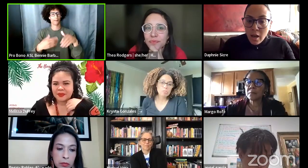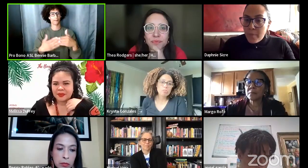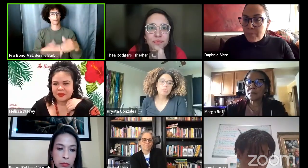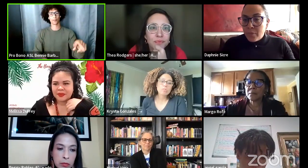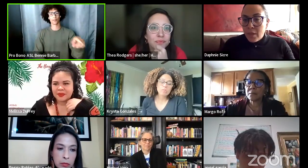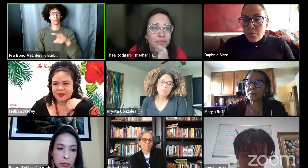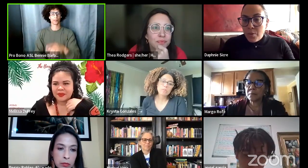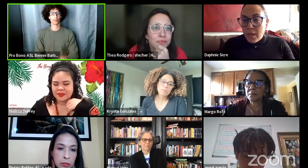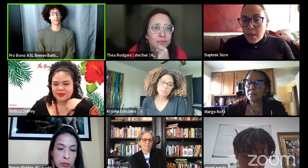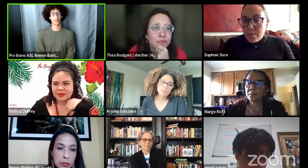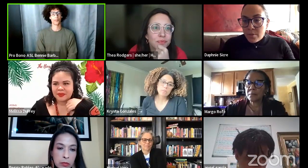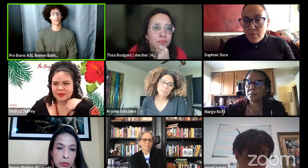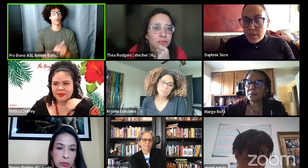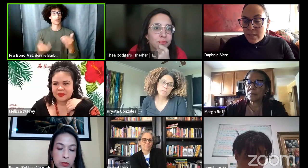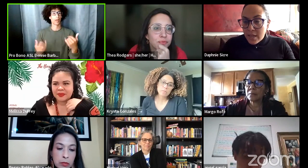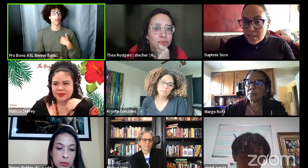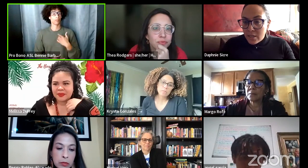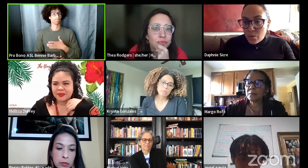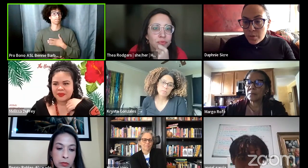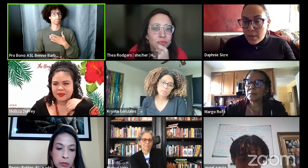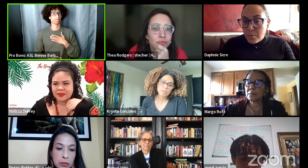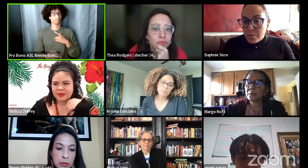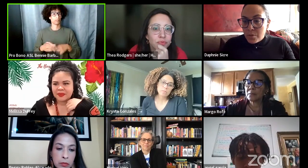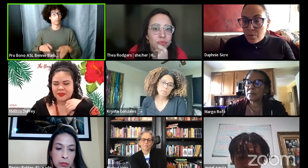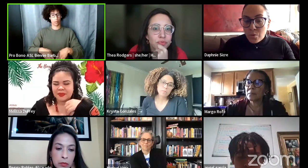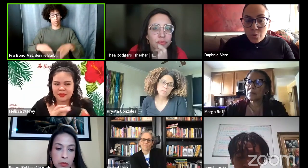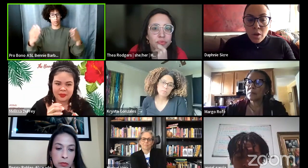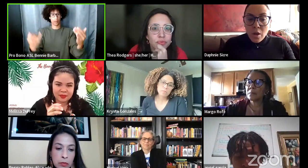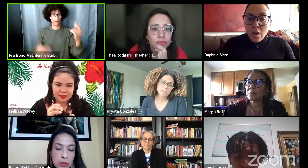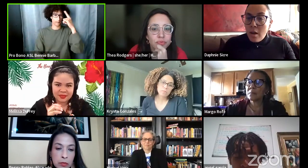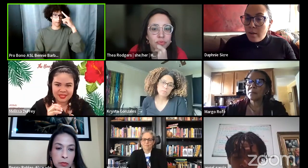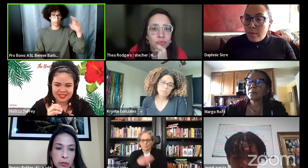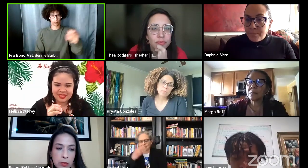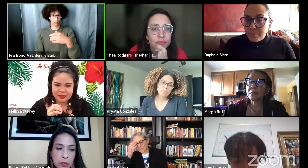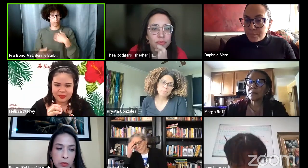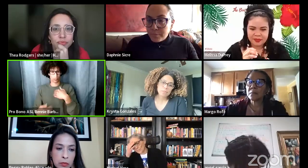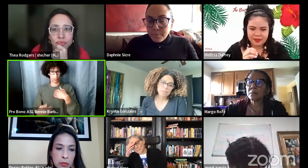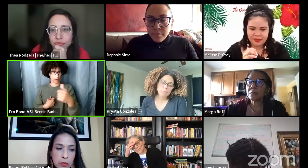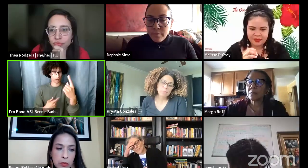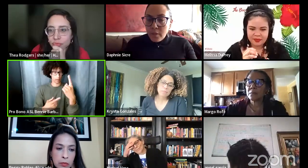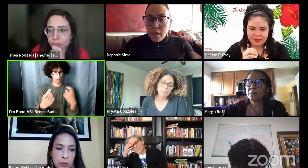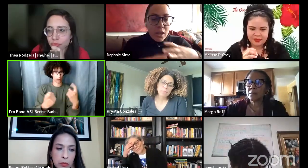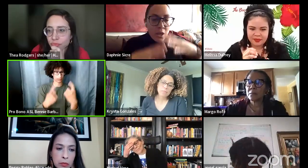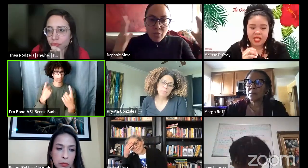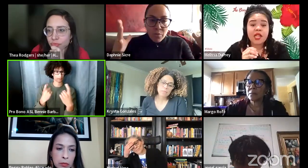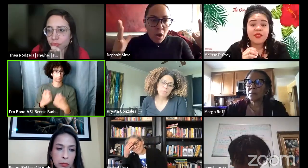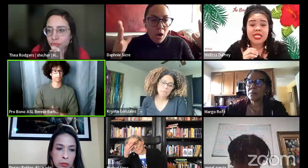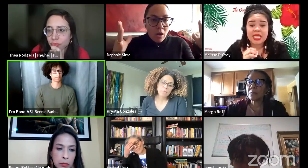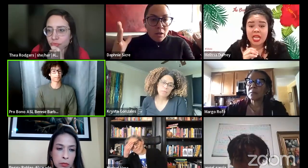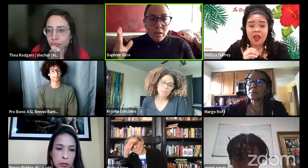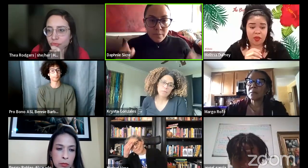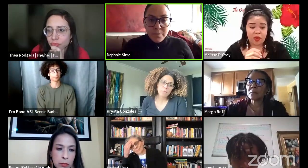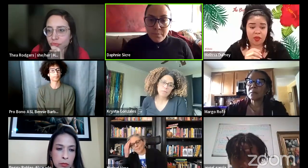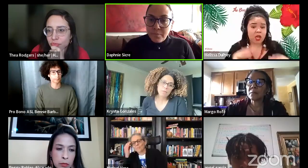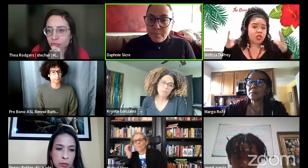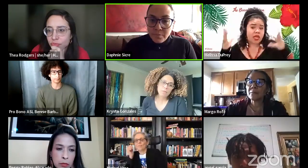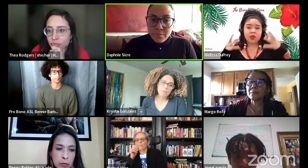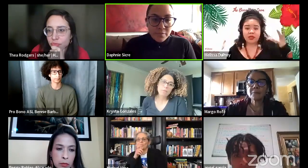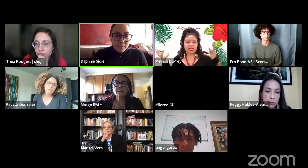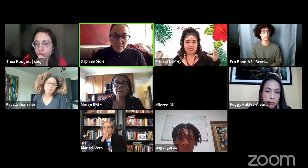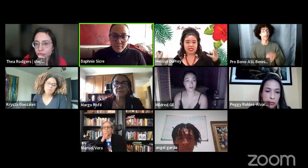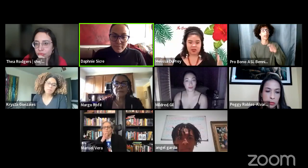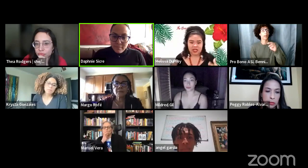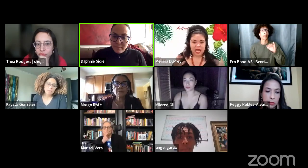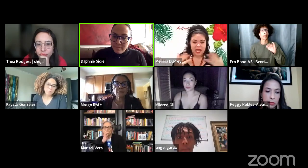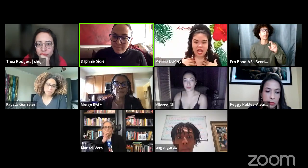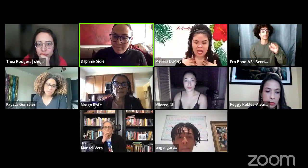um it would be absolutely fantastic to be able to um hear from you all see everyone and